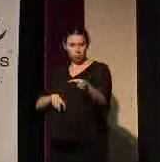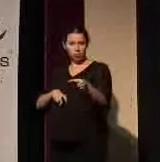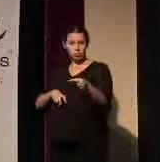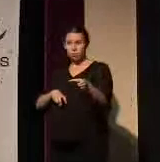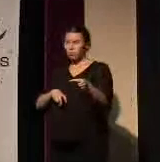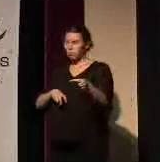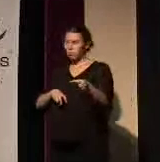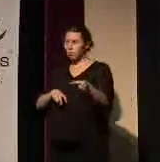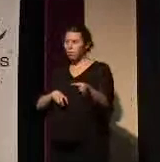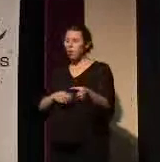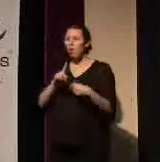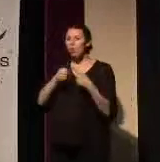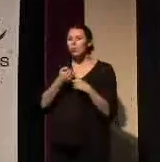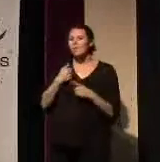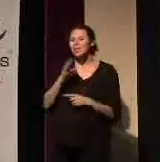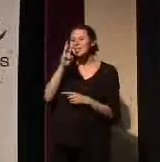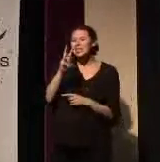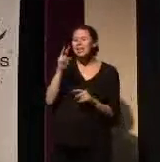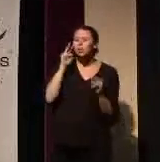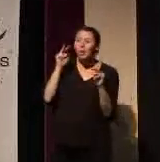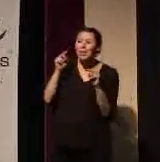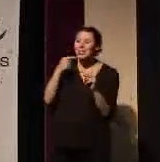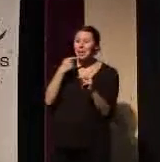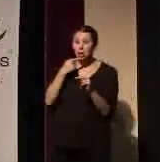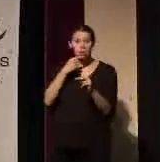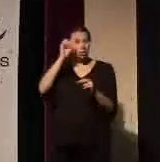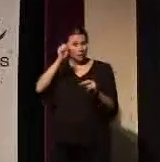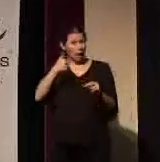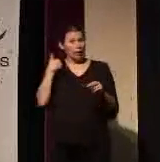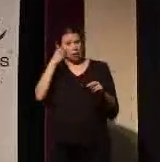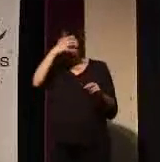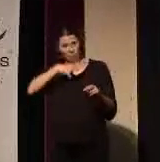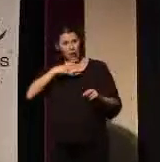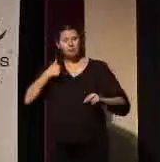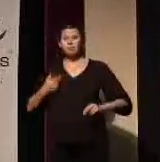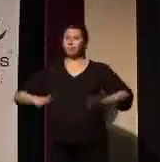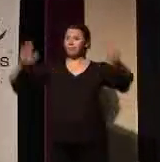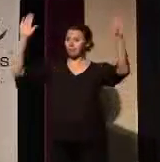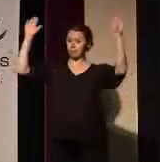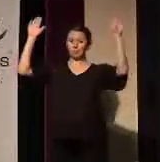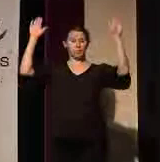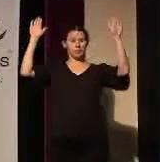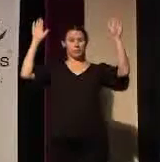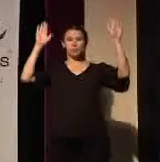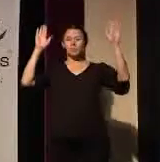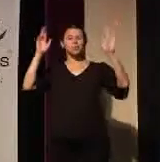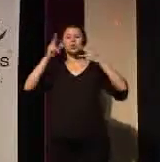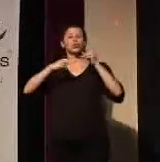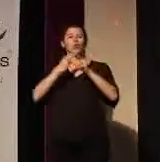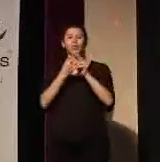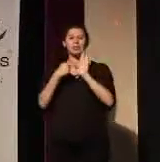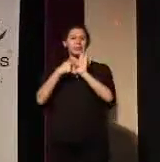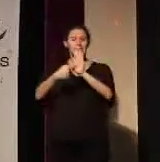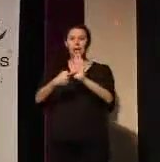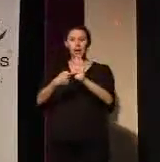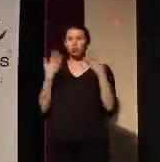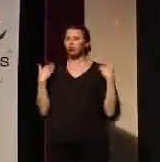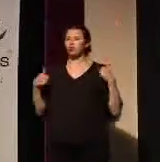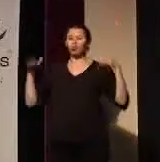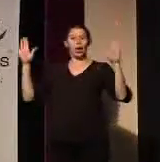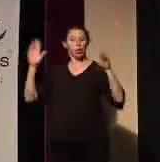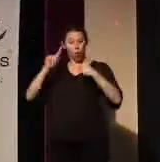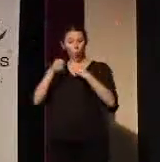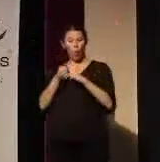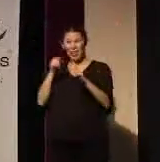have six eyewitnesses who say a young man had his hands up in the air and the universal sign of surrender at the time that he was fatally shot, that